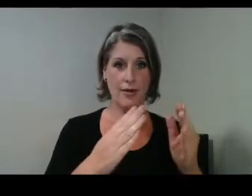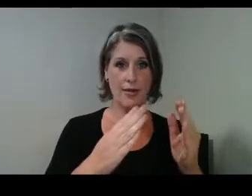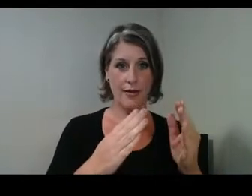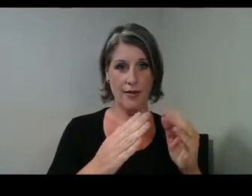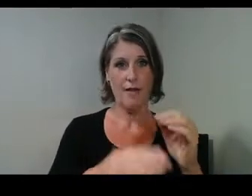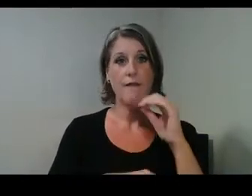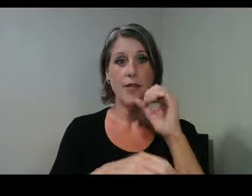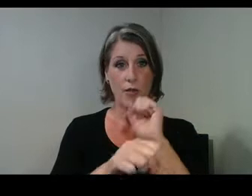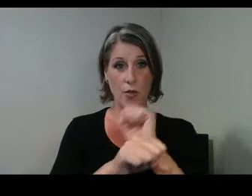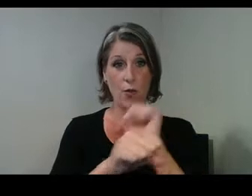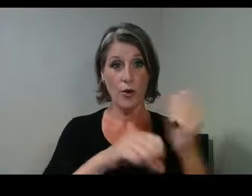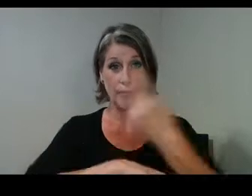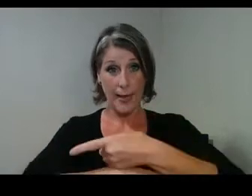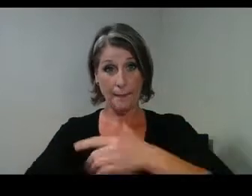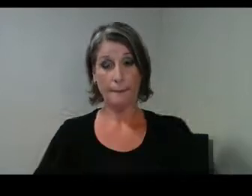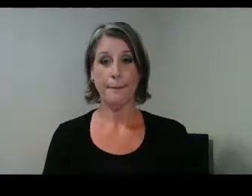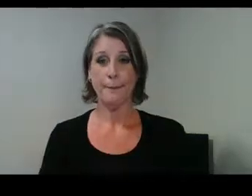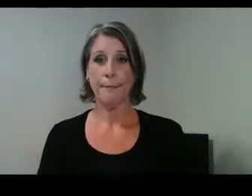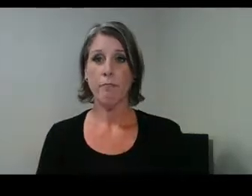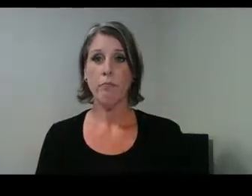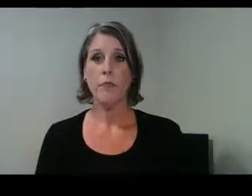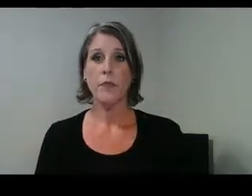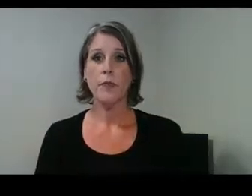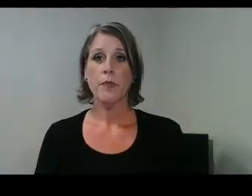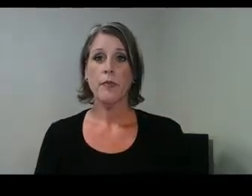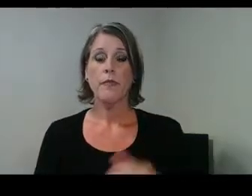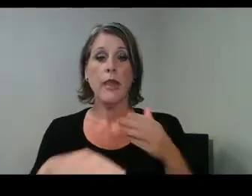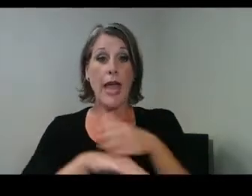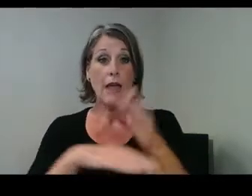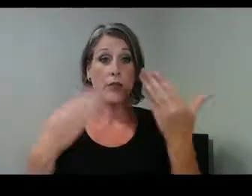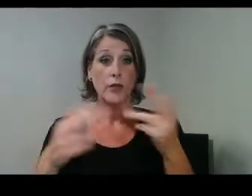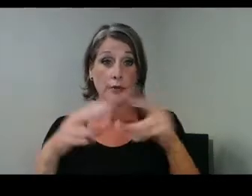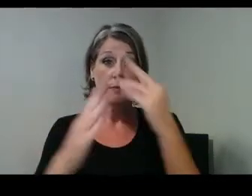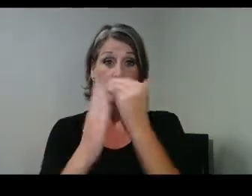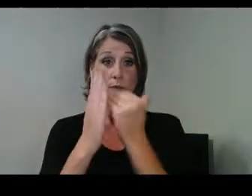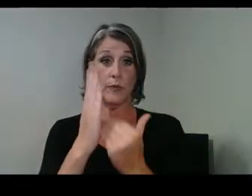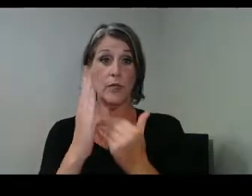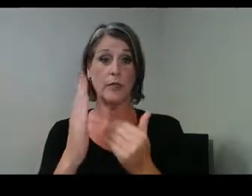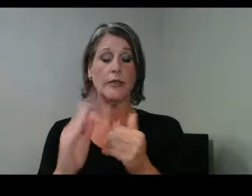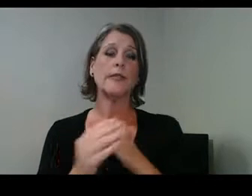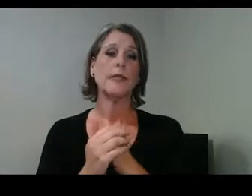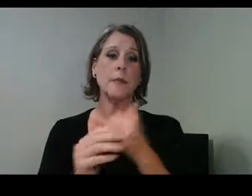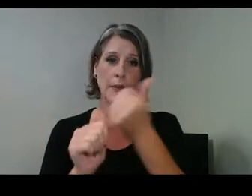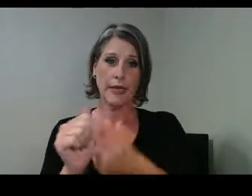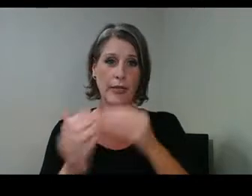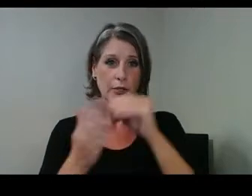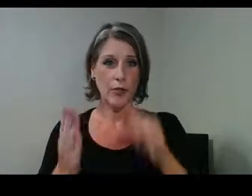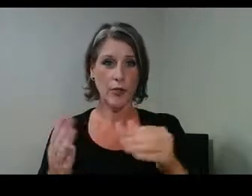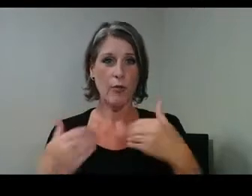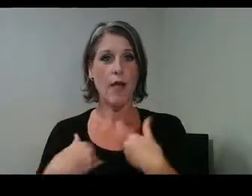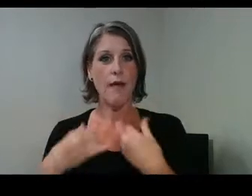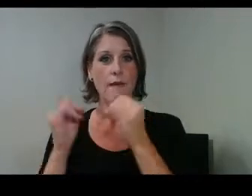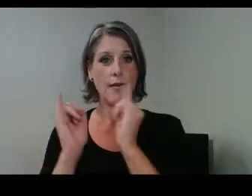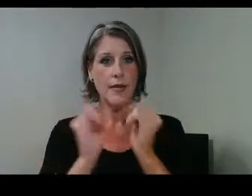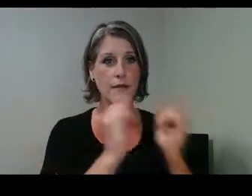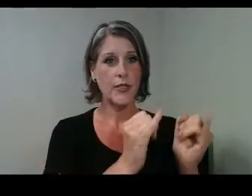After our mini lessons in each subject area, students will be given work to complete while we meet with small groups or one-on-one to better meet